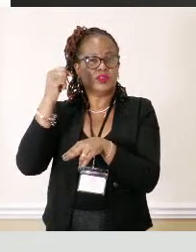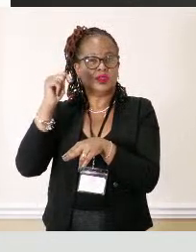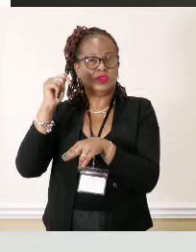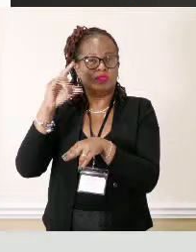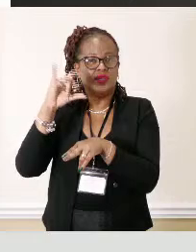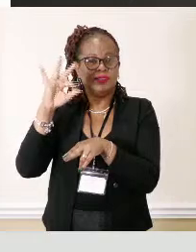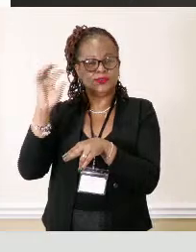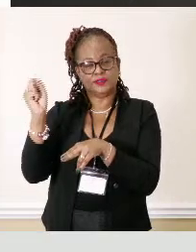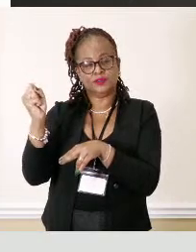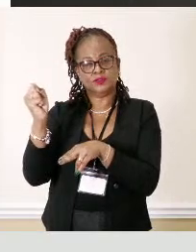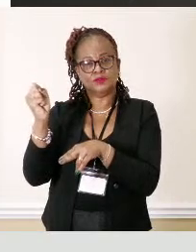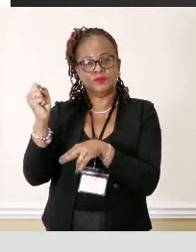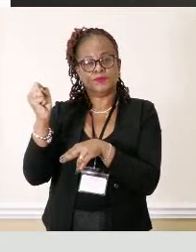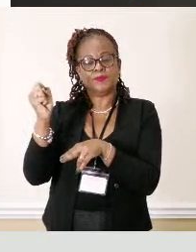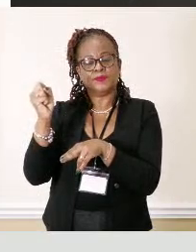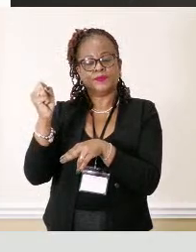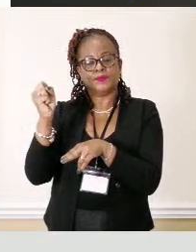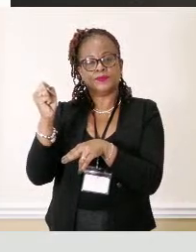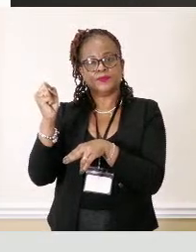cases.